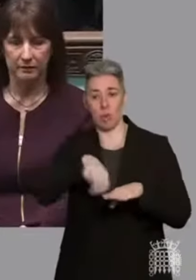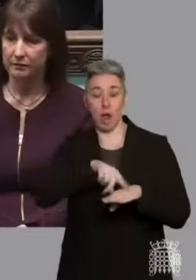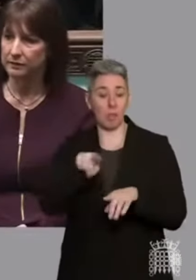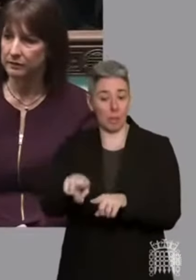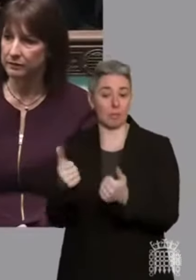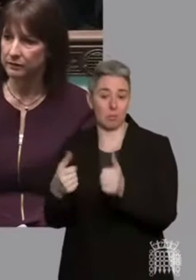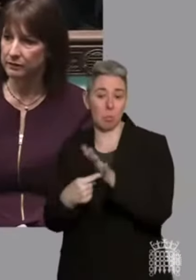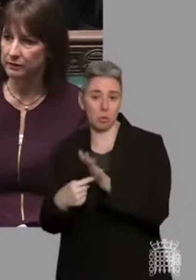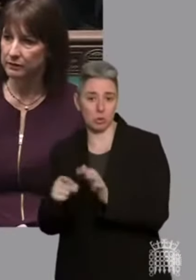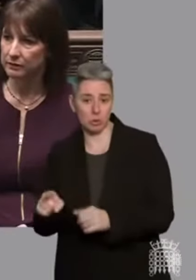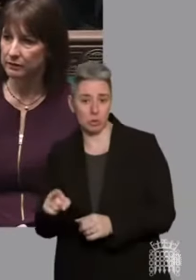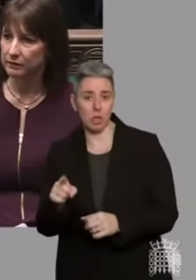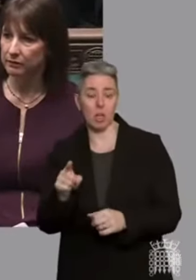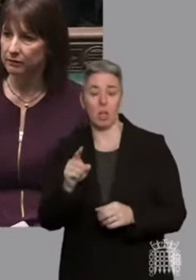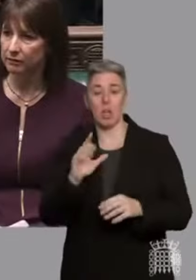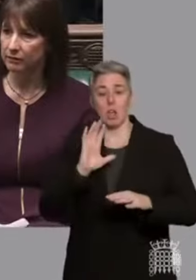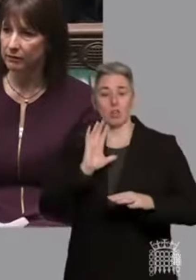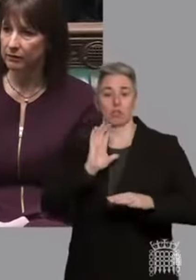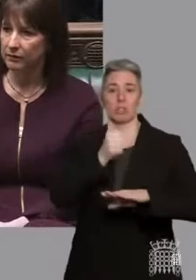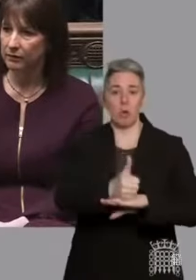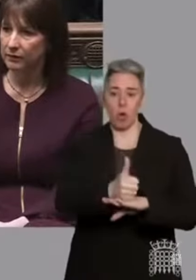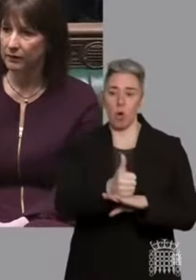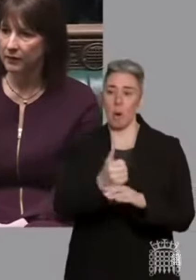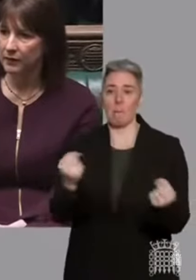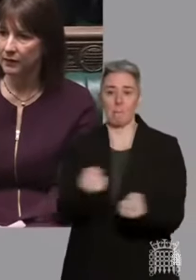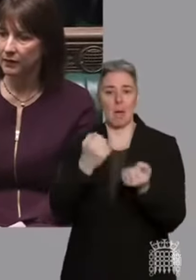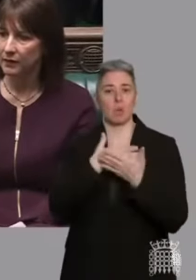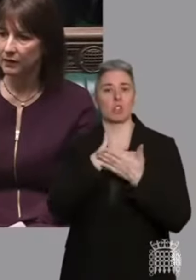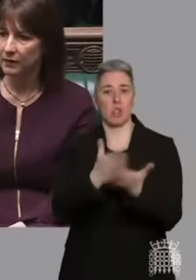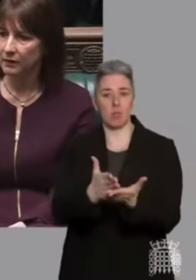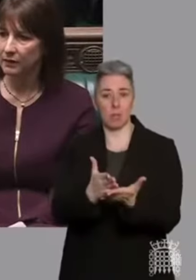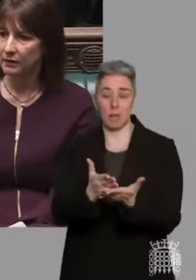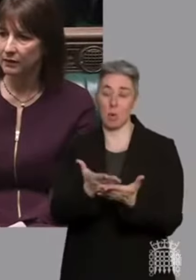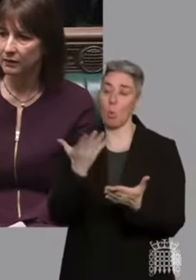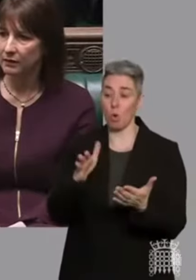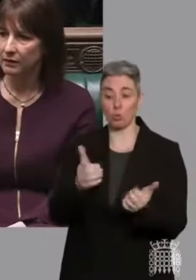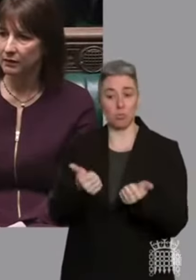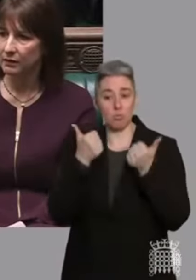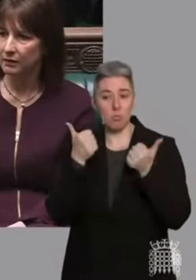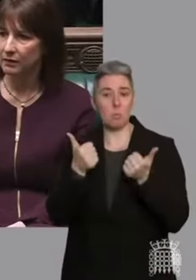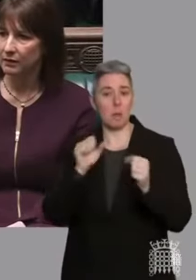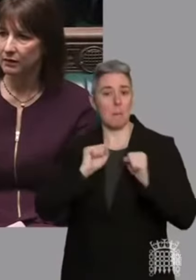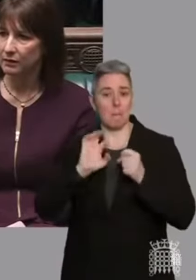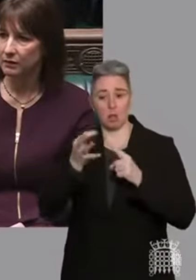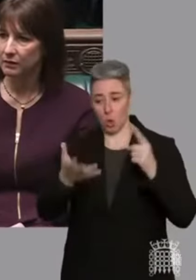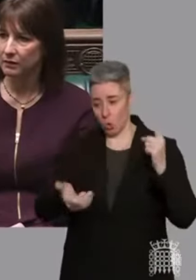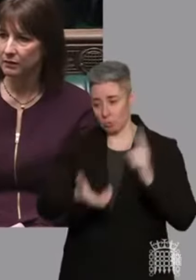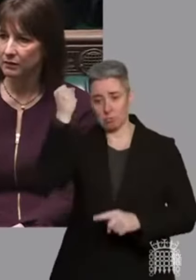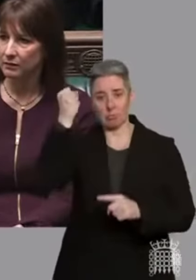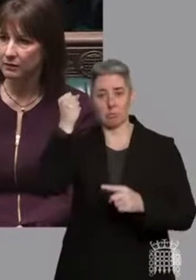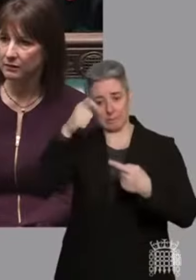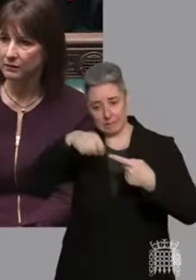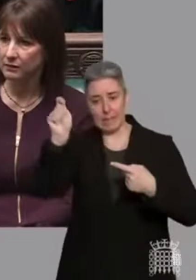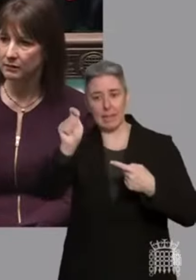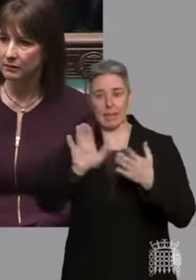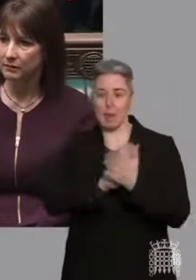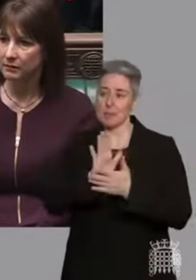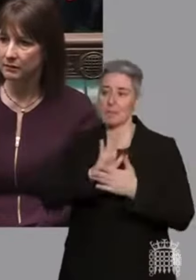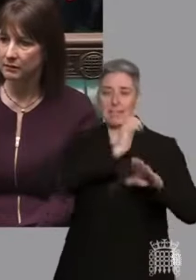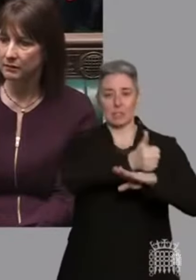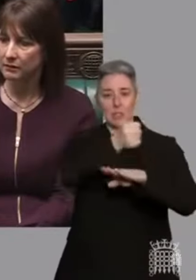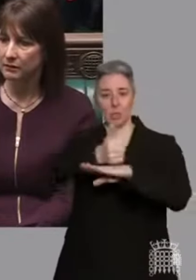was a significant milestone and allows the institutions to make progress on the most important issues to the people of Northern Ireland, and will continue